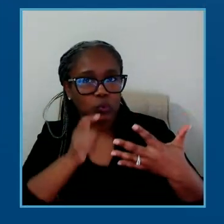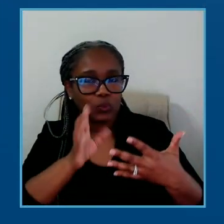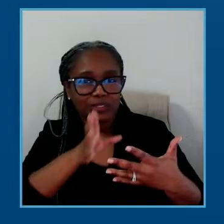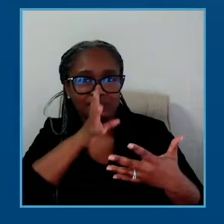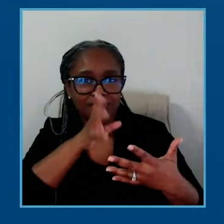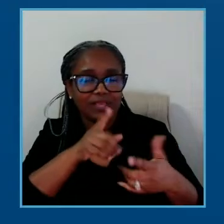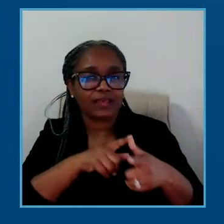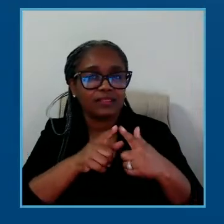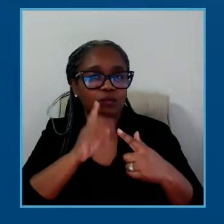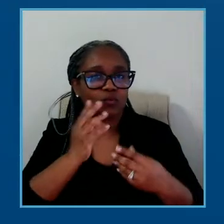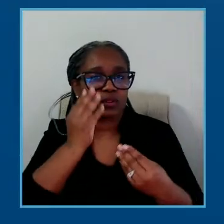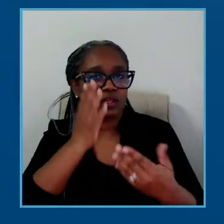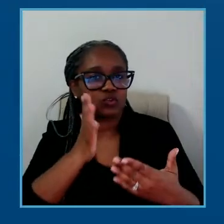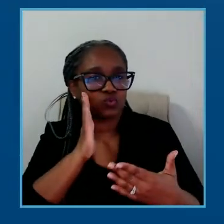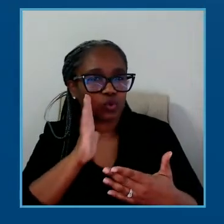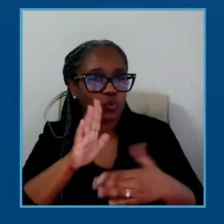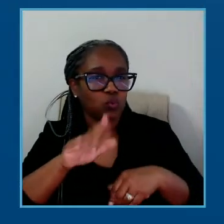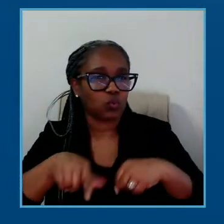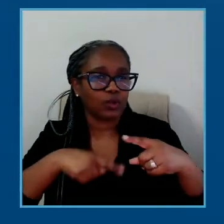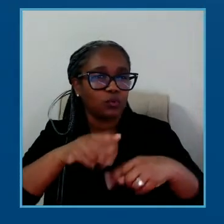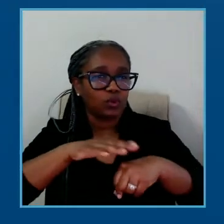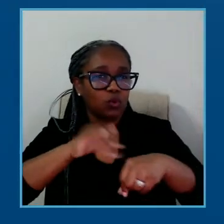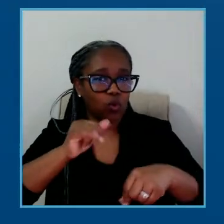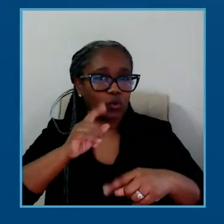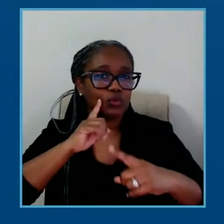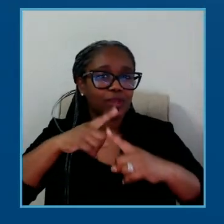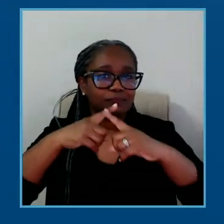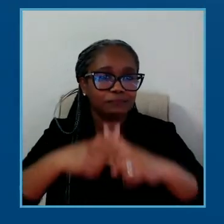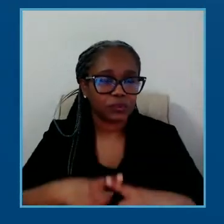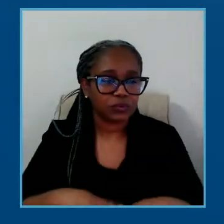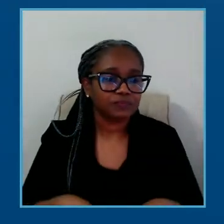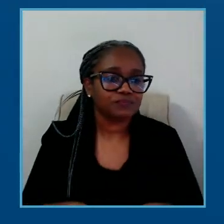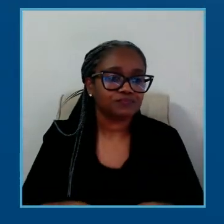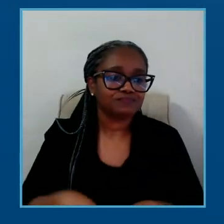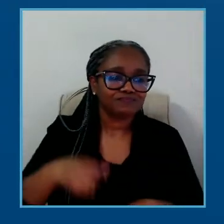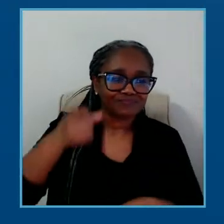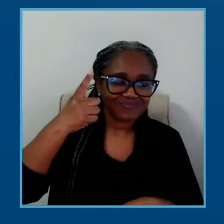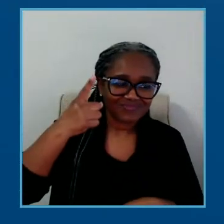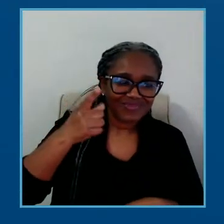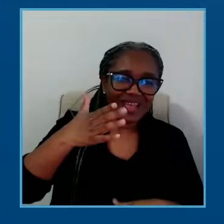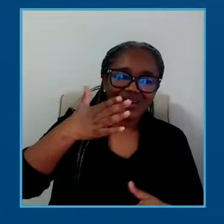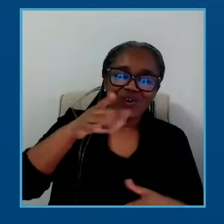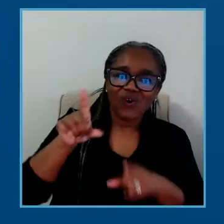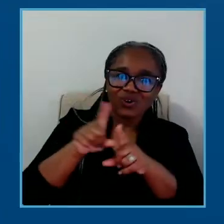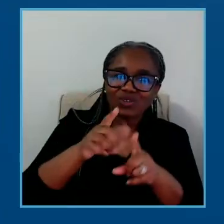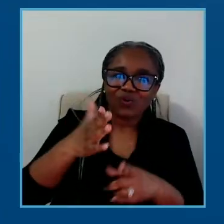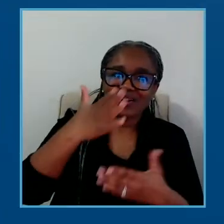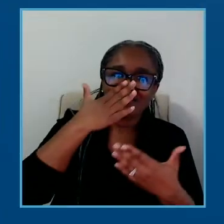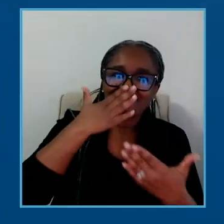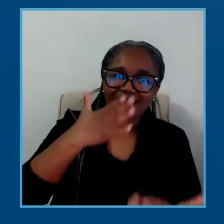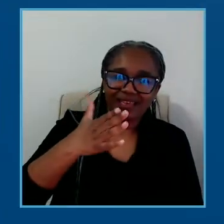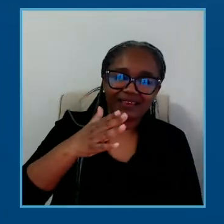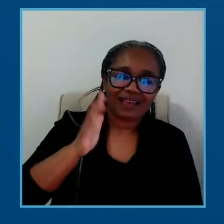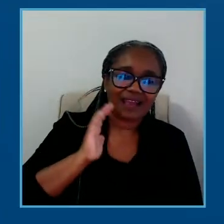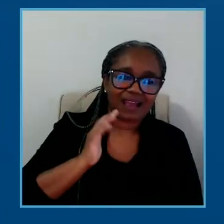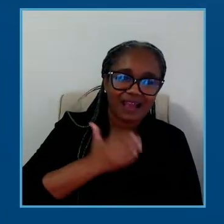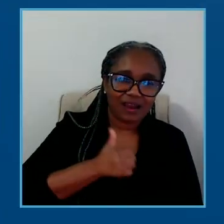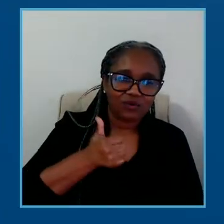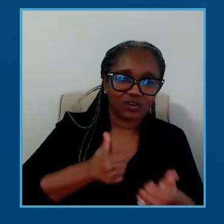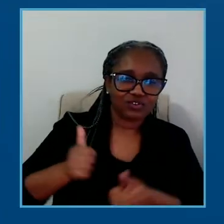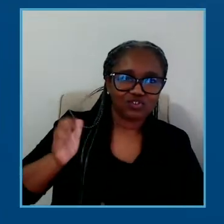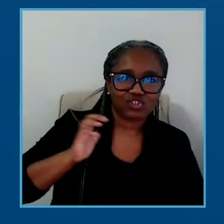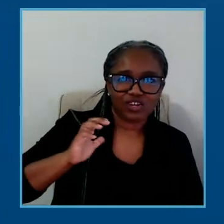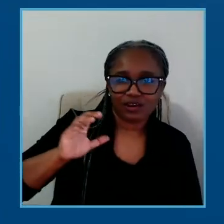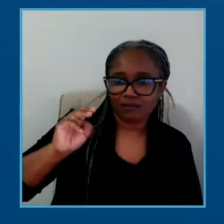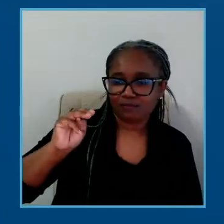live streaming these proceedings. This is a practice that the chair has committed will be the standard for all standing committee